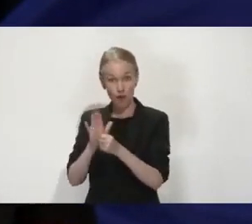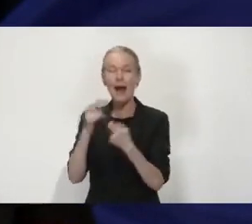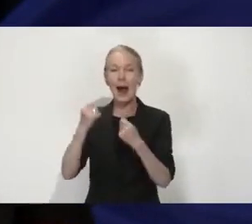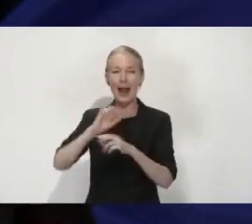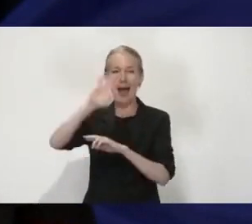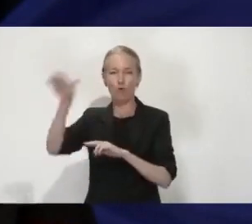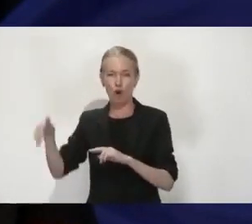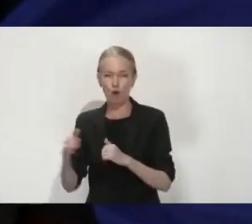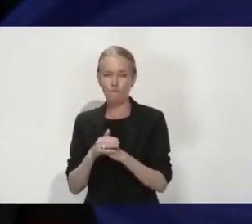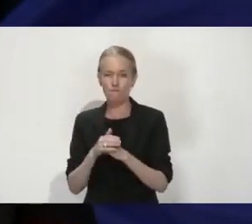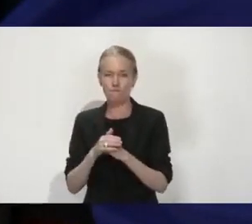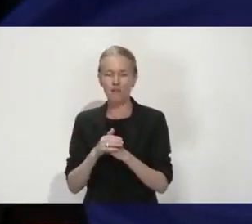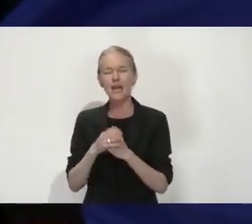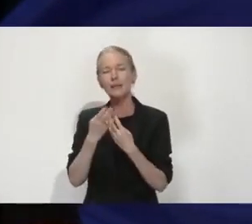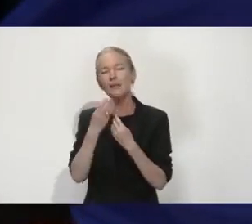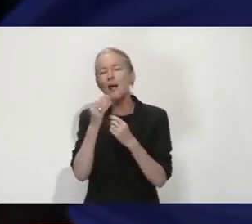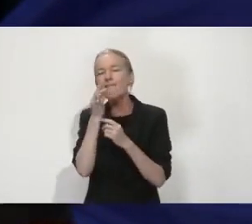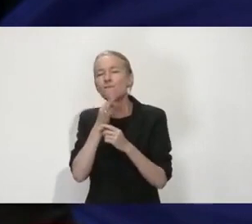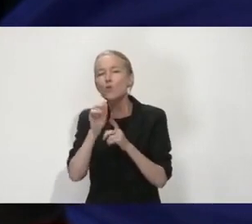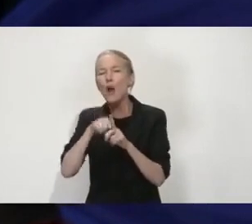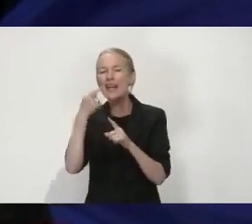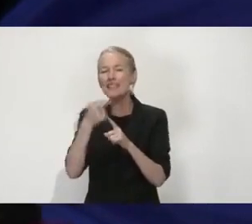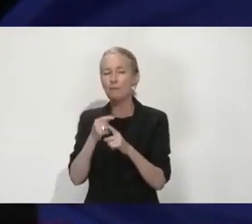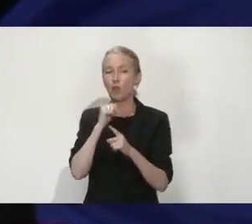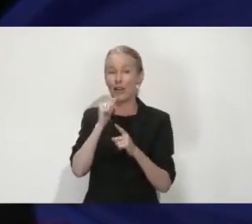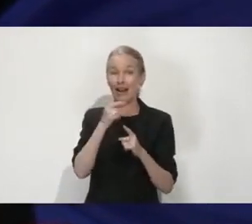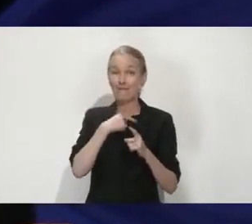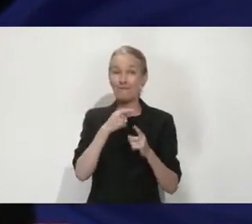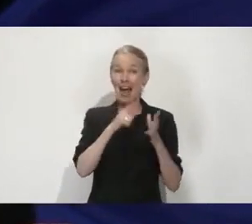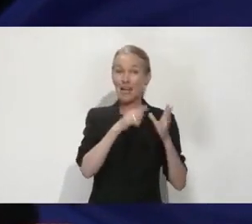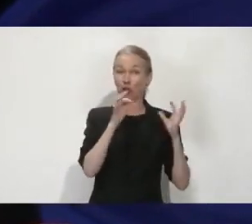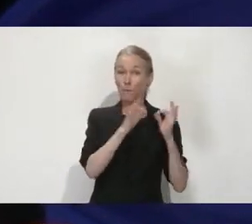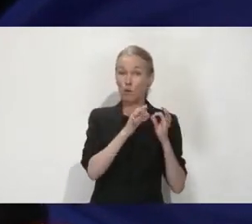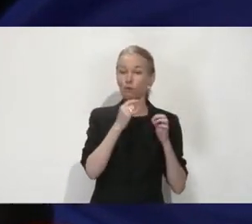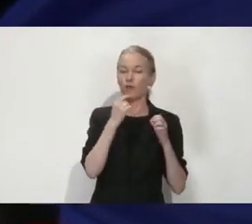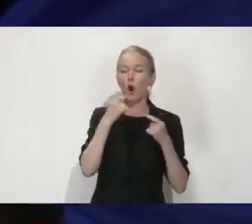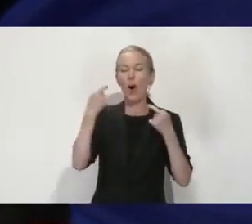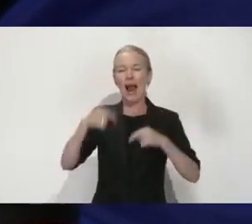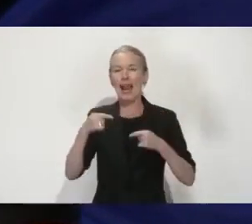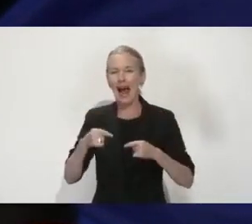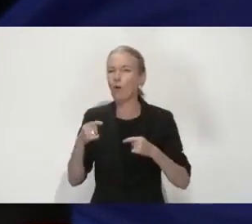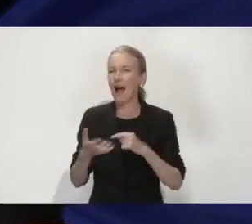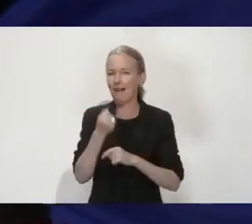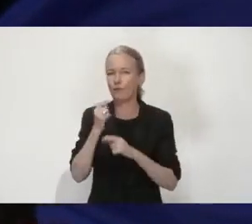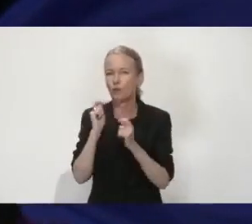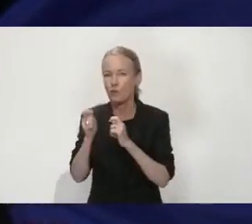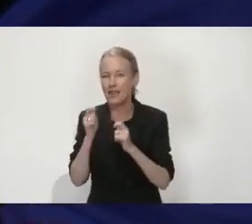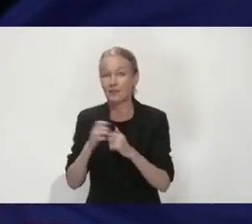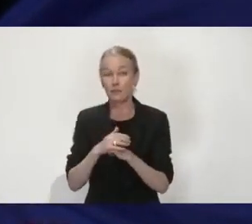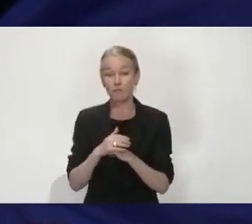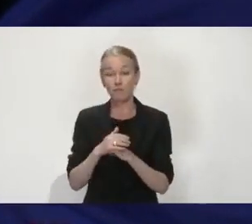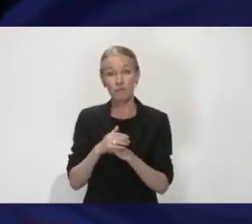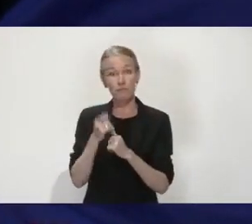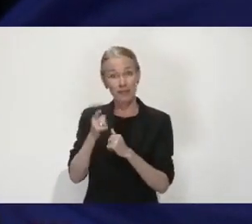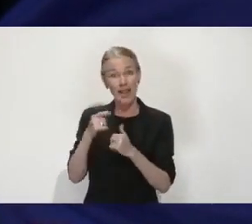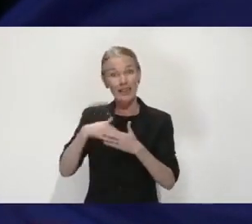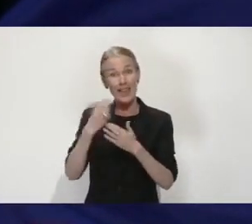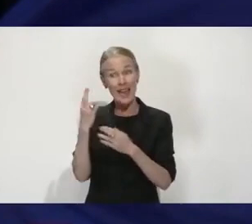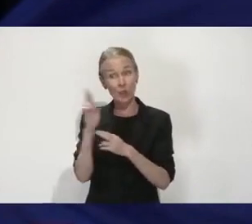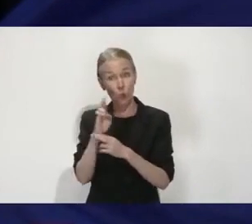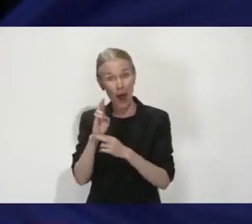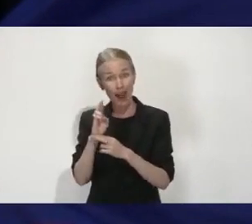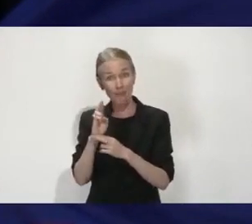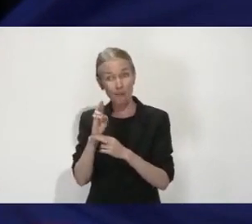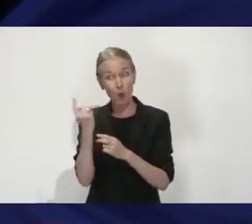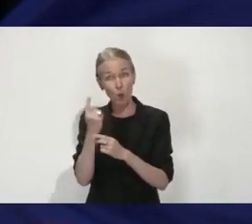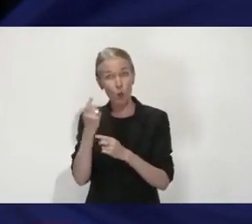having a medical reason not to. Those people who refuse day 12 tests get the pleasure of staying